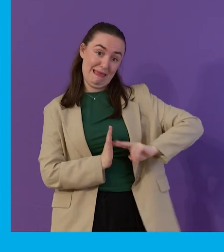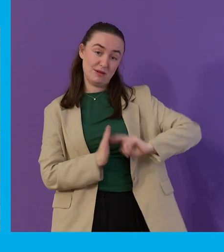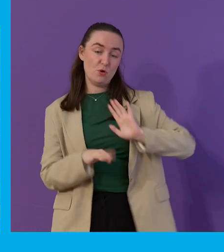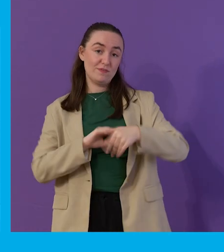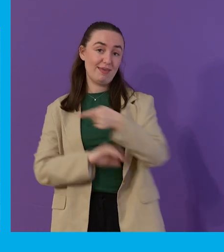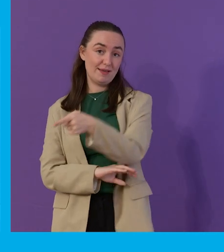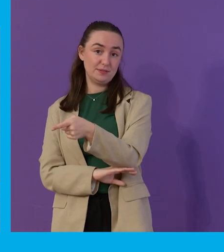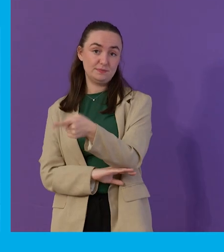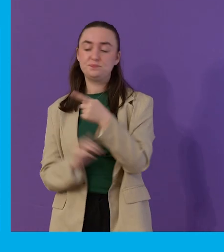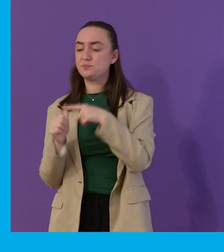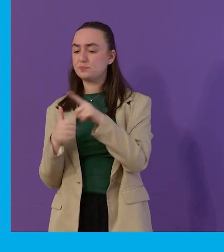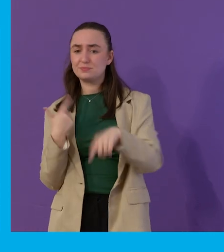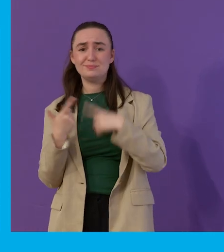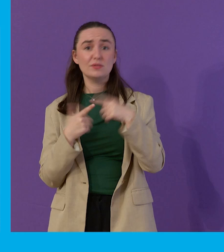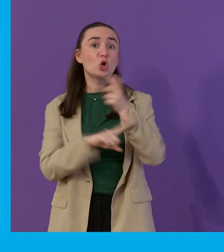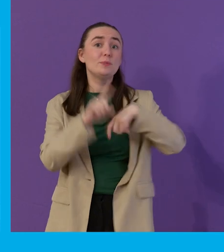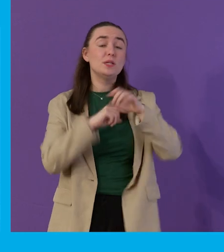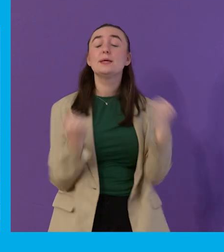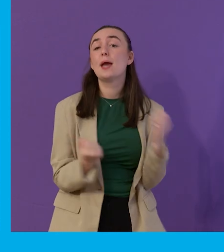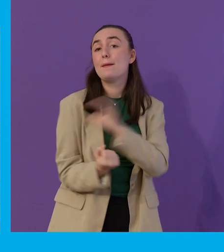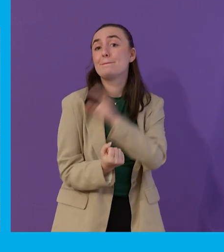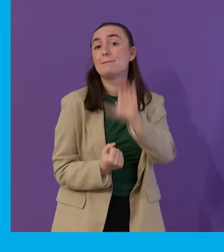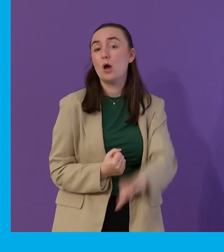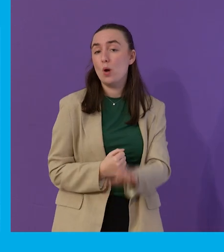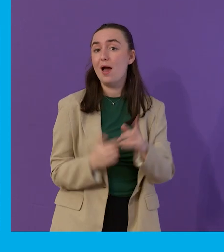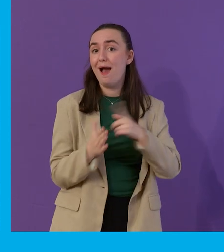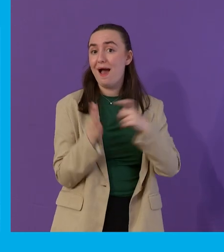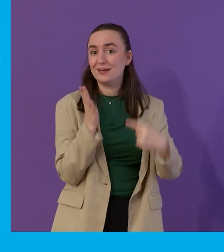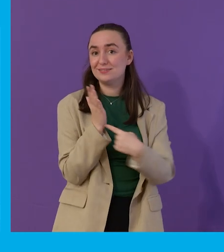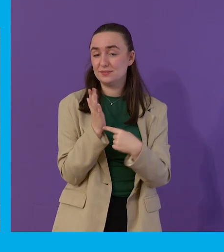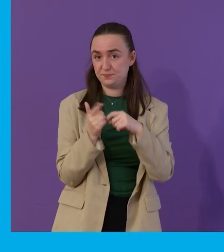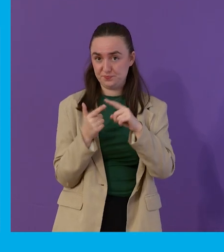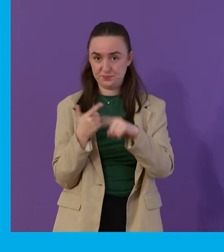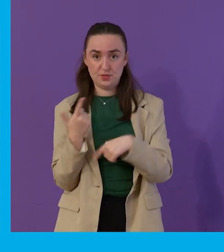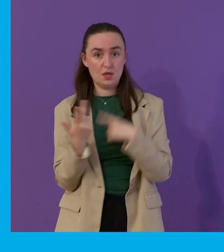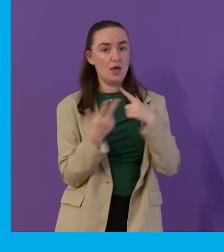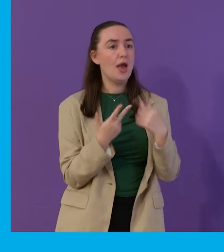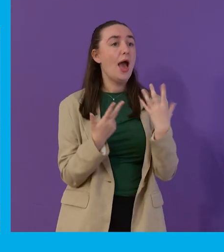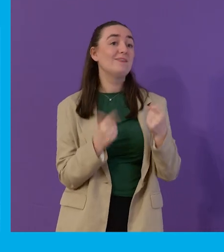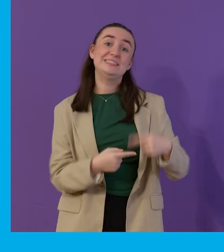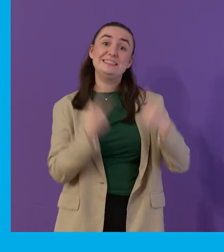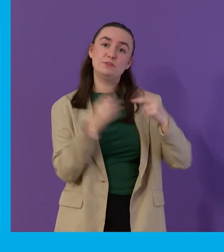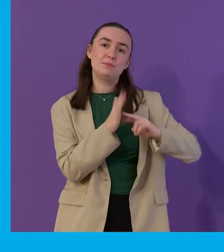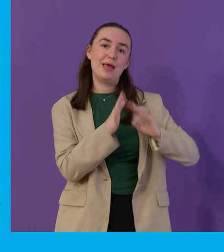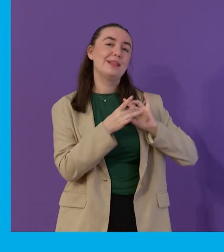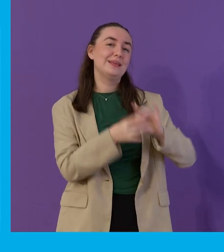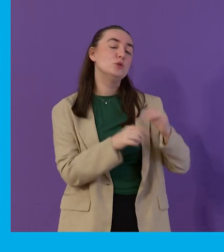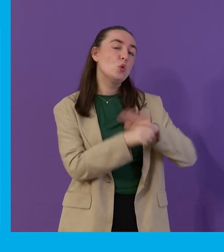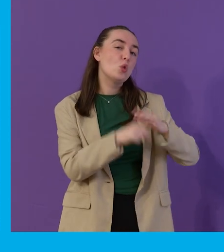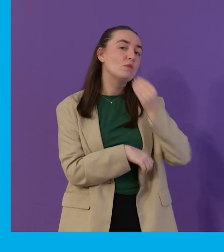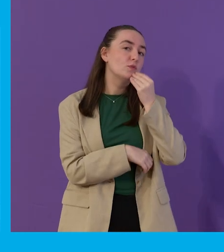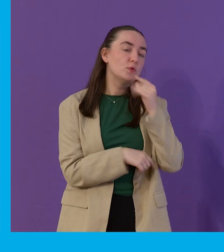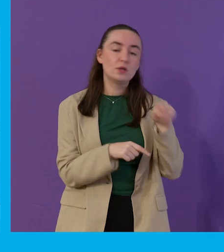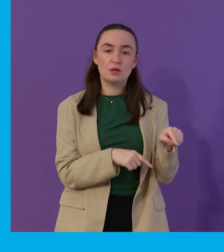Community Empowerment Act? There's another plan around local food, but it's different, but it's very, very